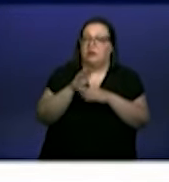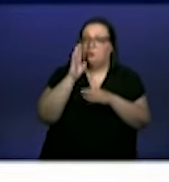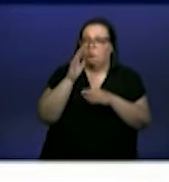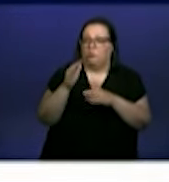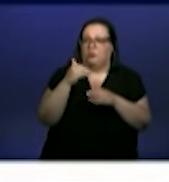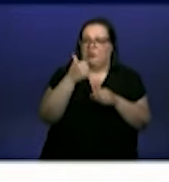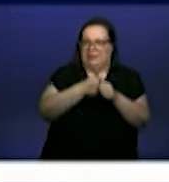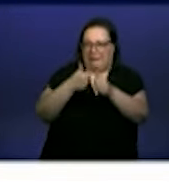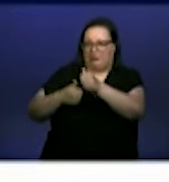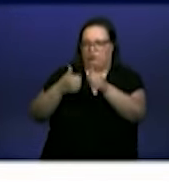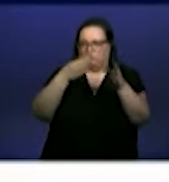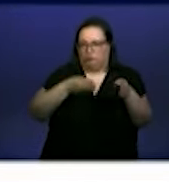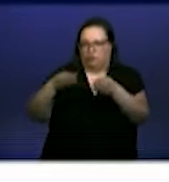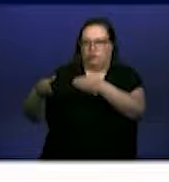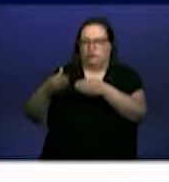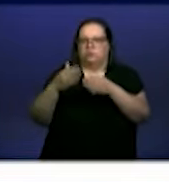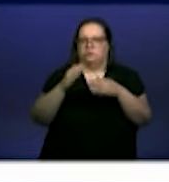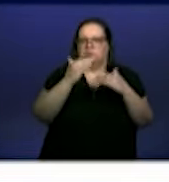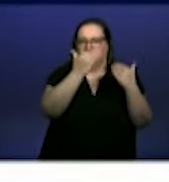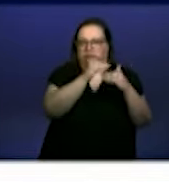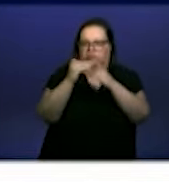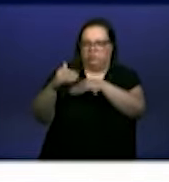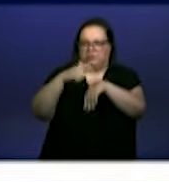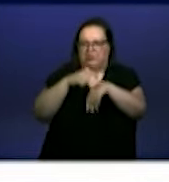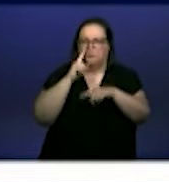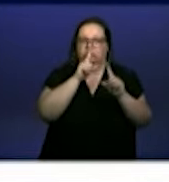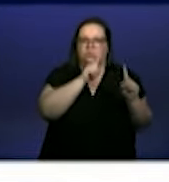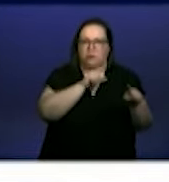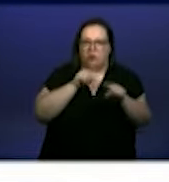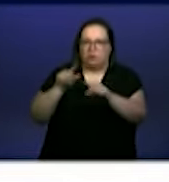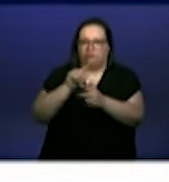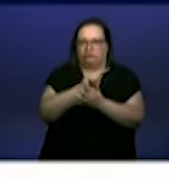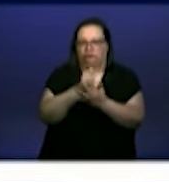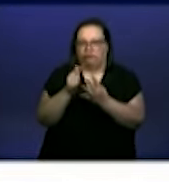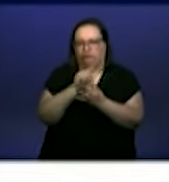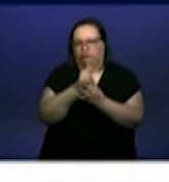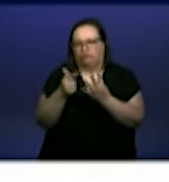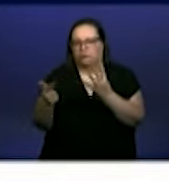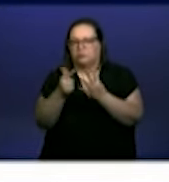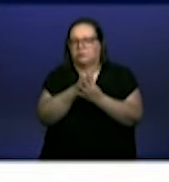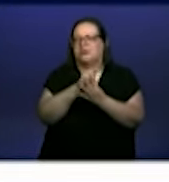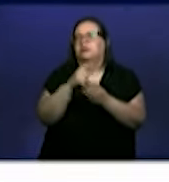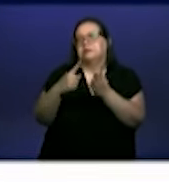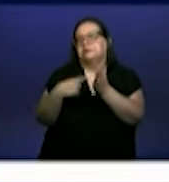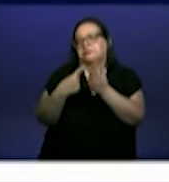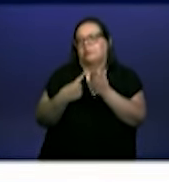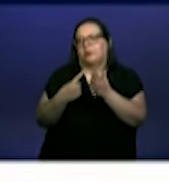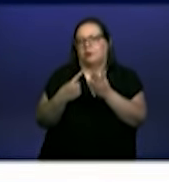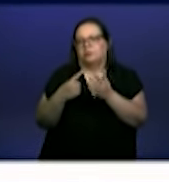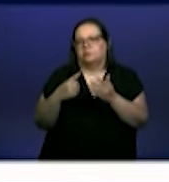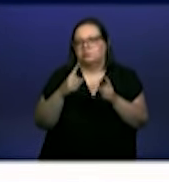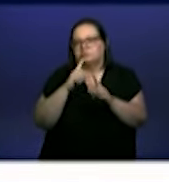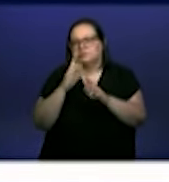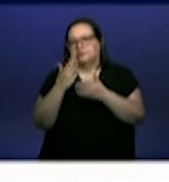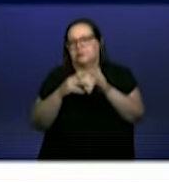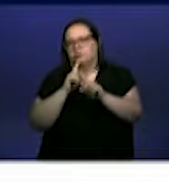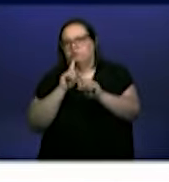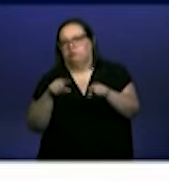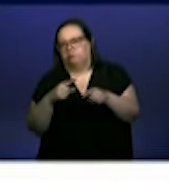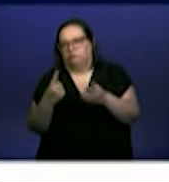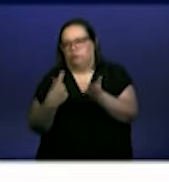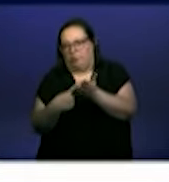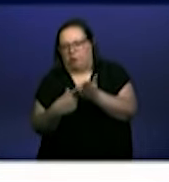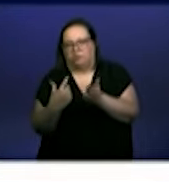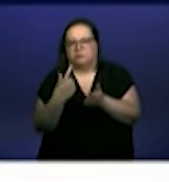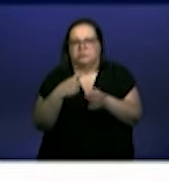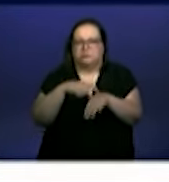predetermined time to respond to the questions, and on occasion, there will be rebuttal time. A random drawing held prior to tonight's debate